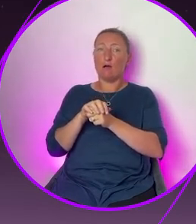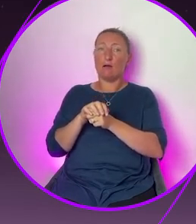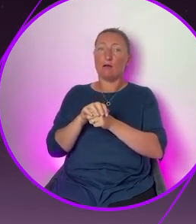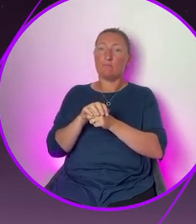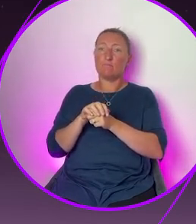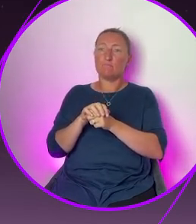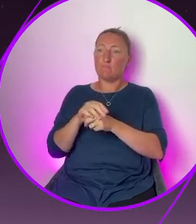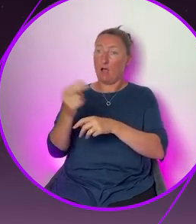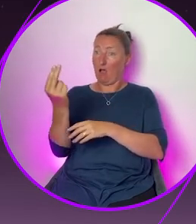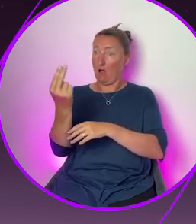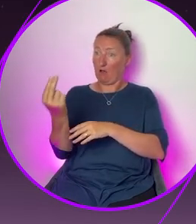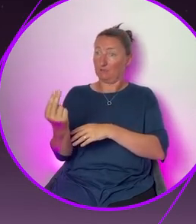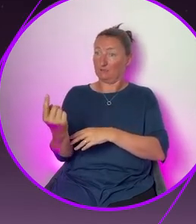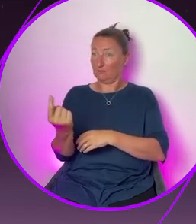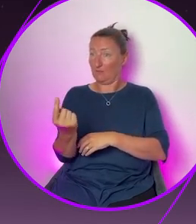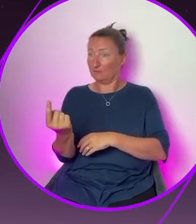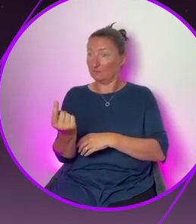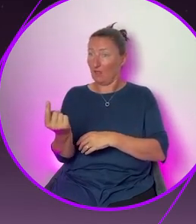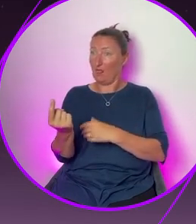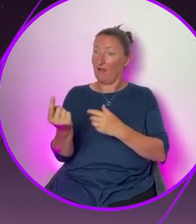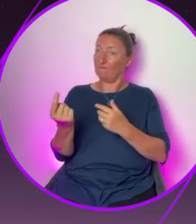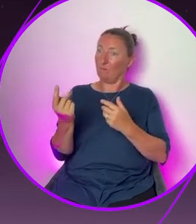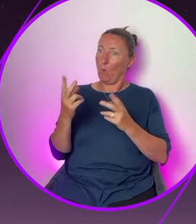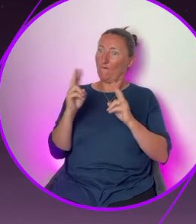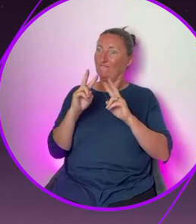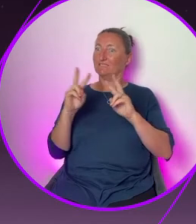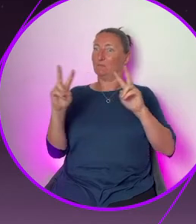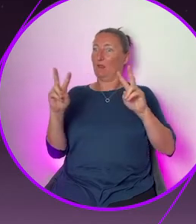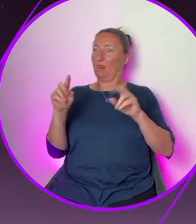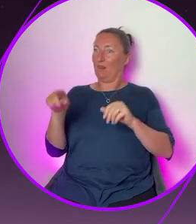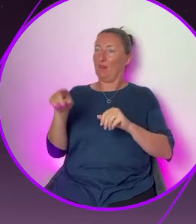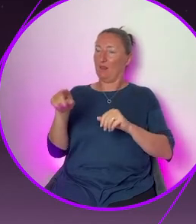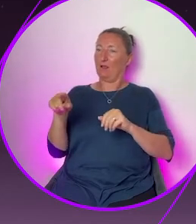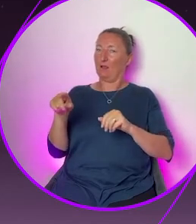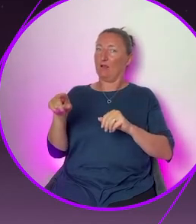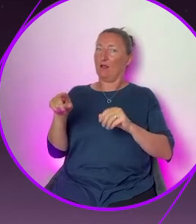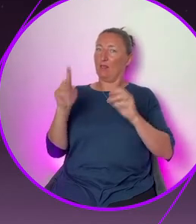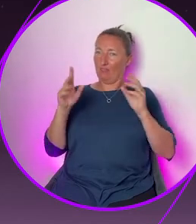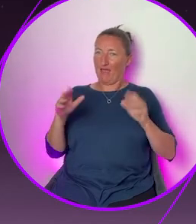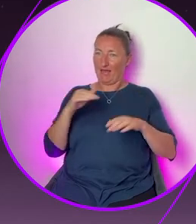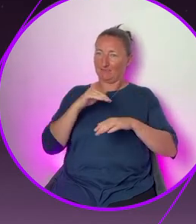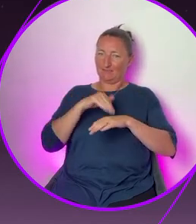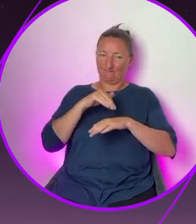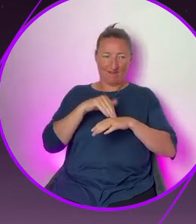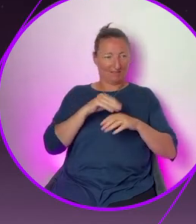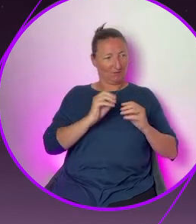you know, artists that are more visible, and that creates a certain kind of...